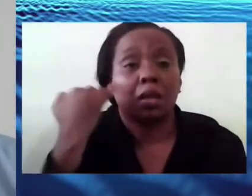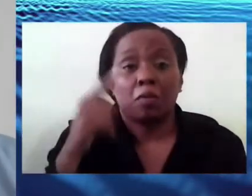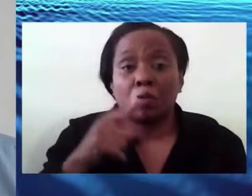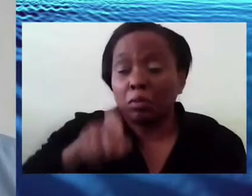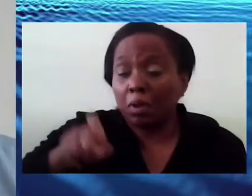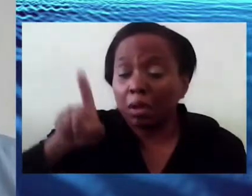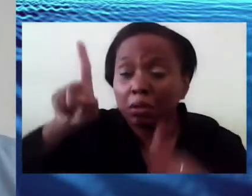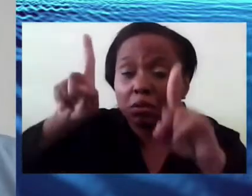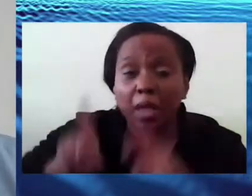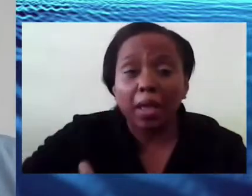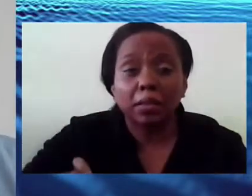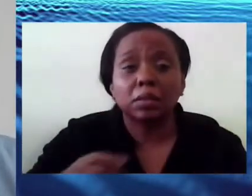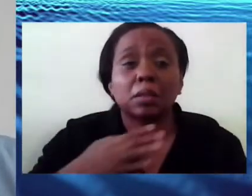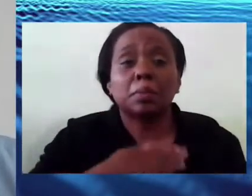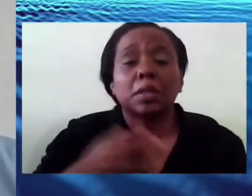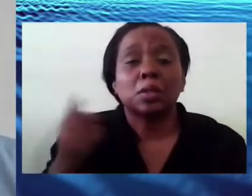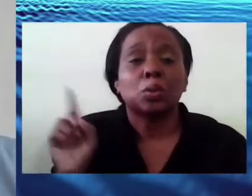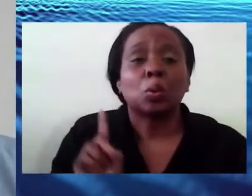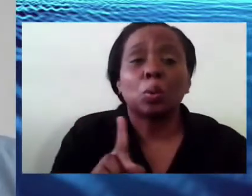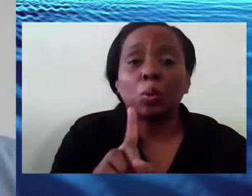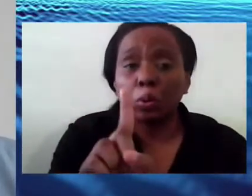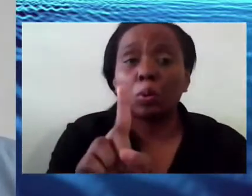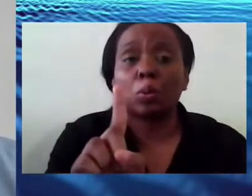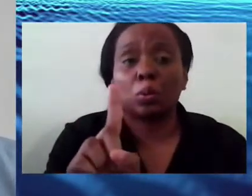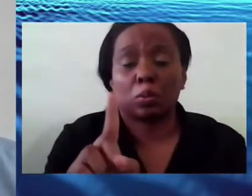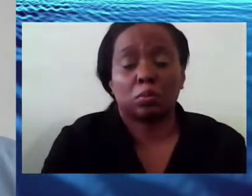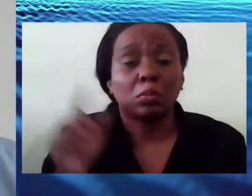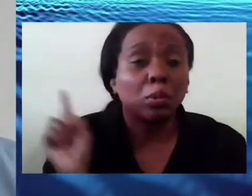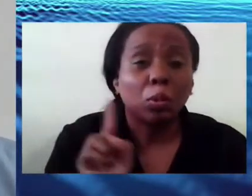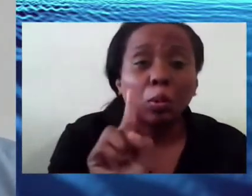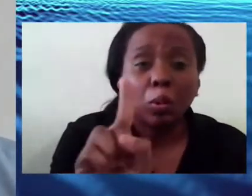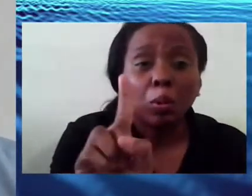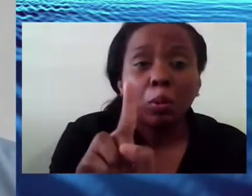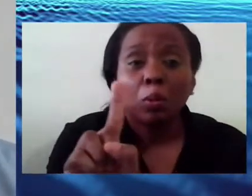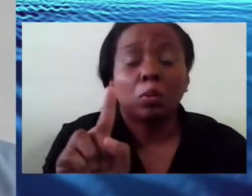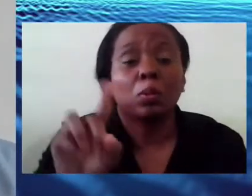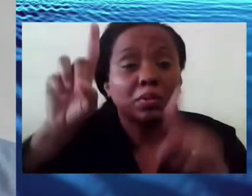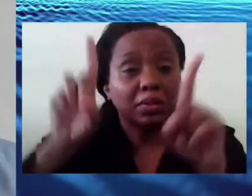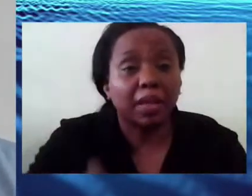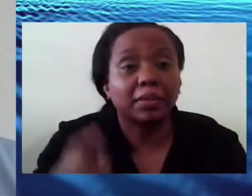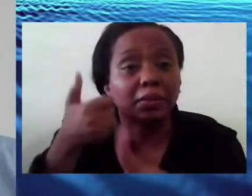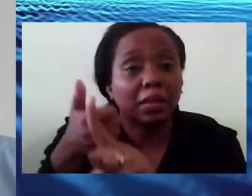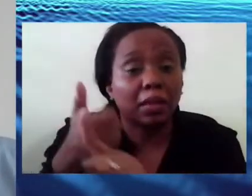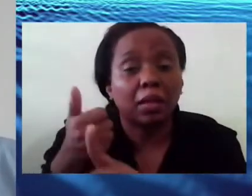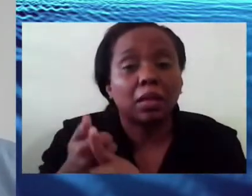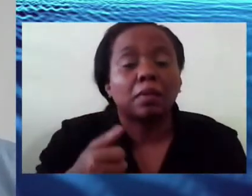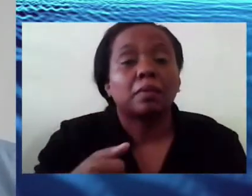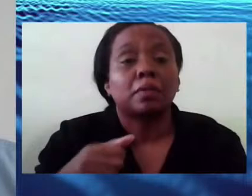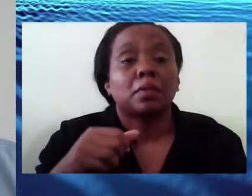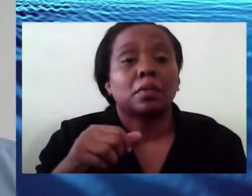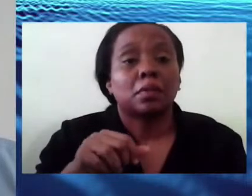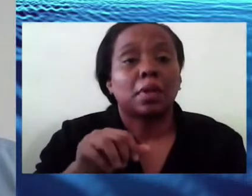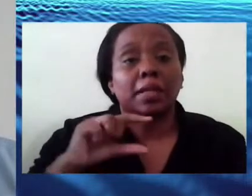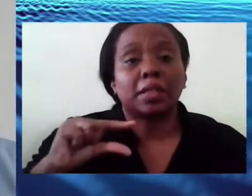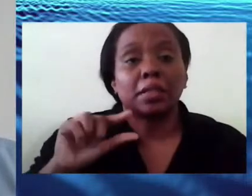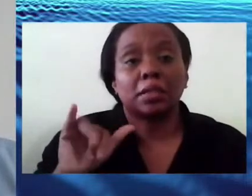present at the Wilde Gymnasium testing site and be tested for your family's sake, for your sake, for your community's